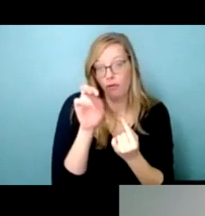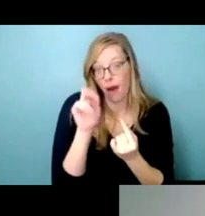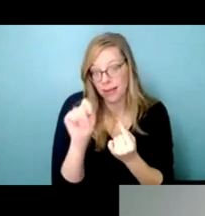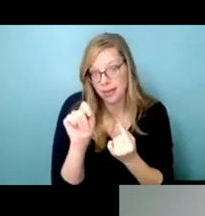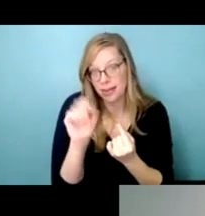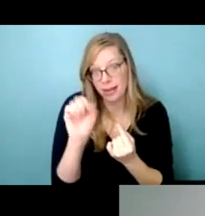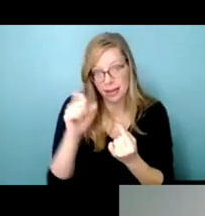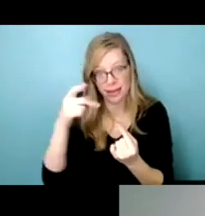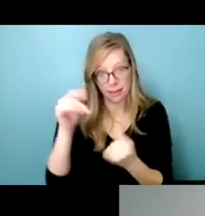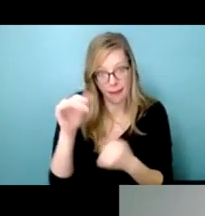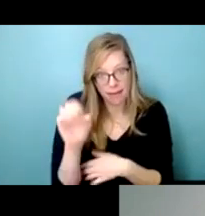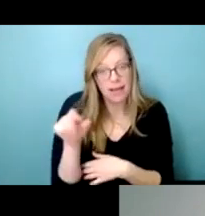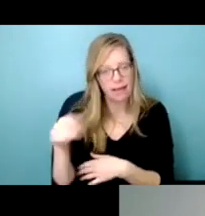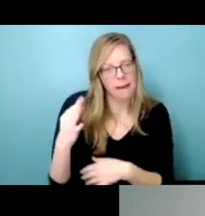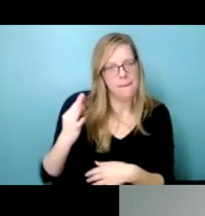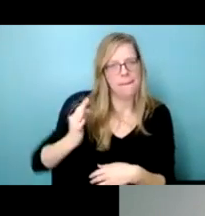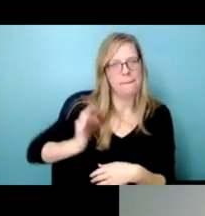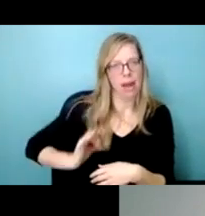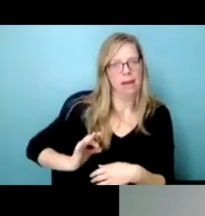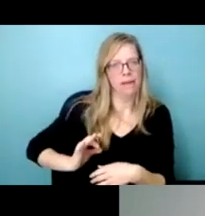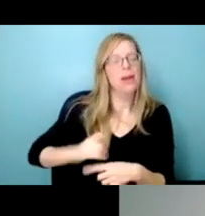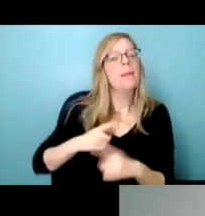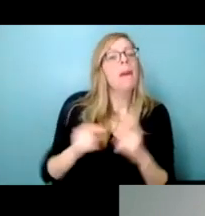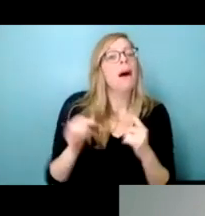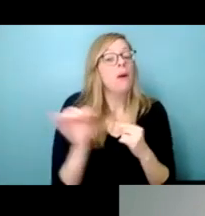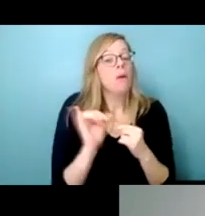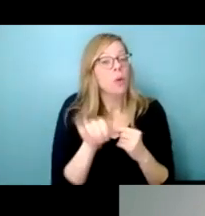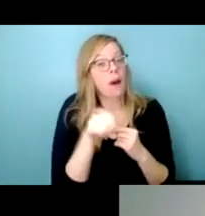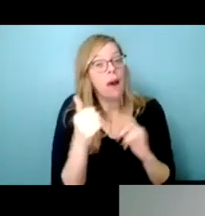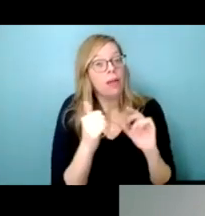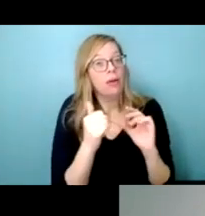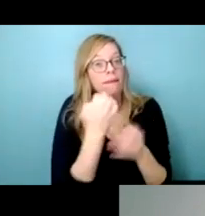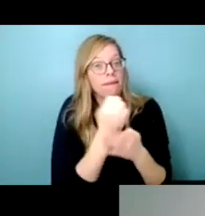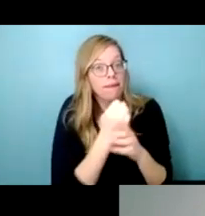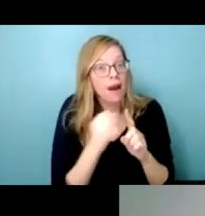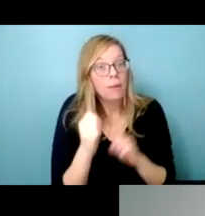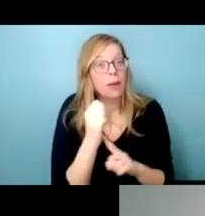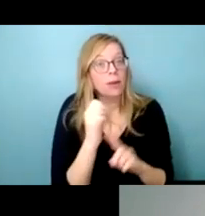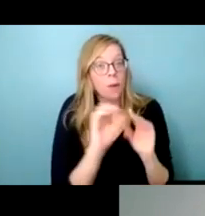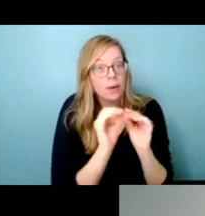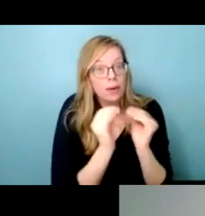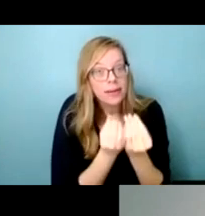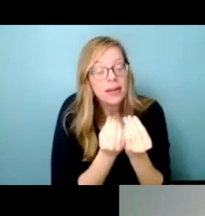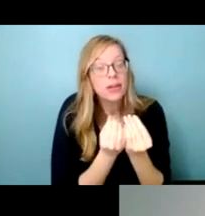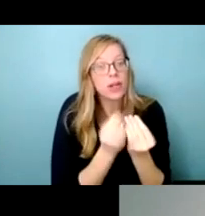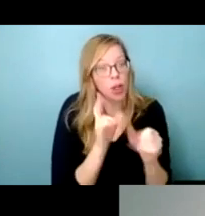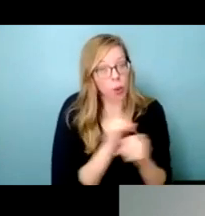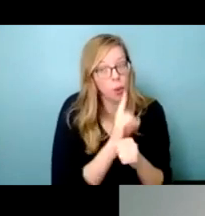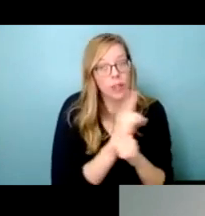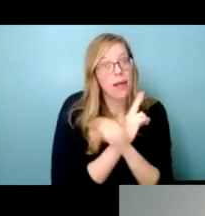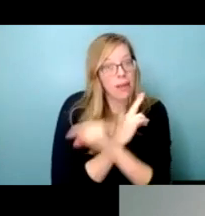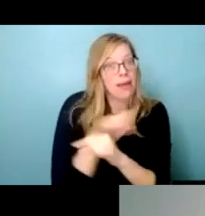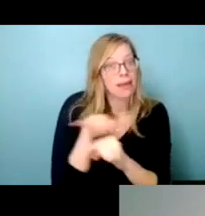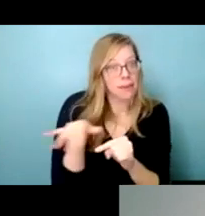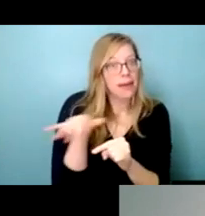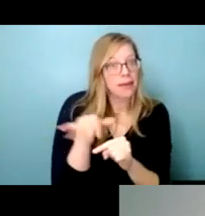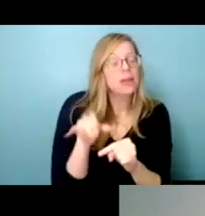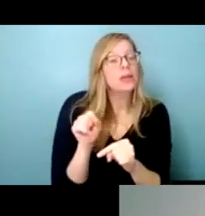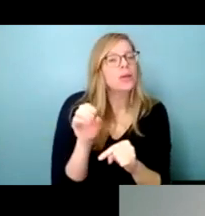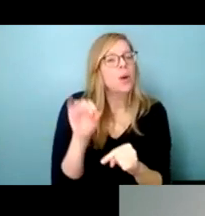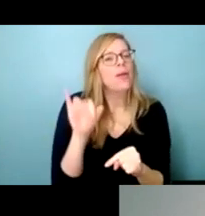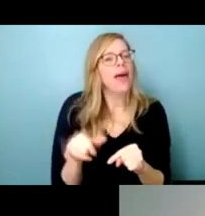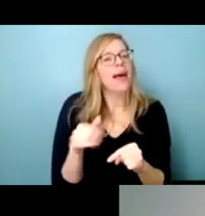Center benefit, you know, other organizations, environmental organizations that use the space. So it's kind of an environmental